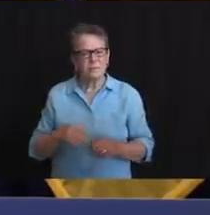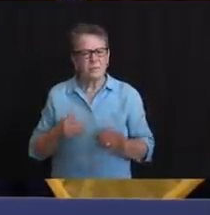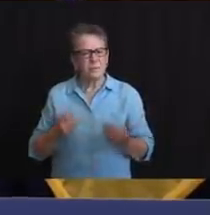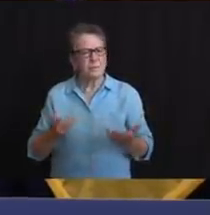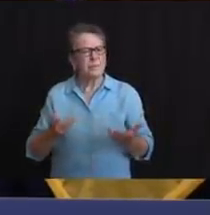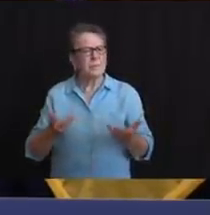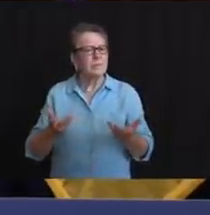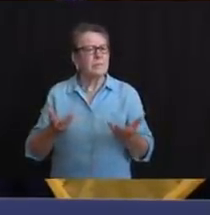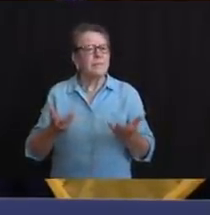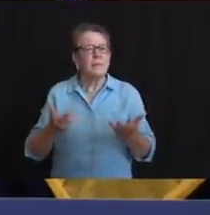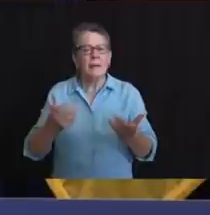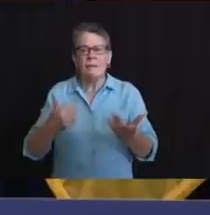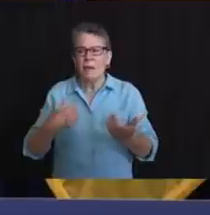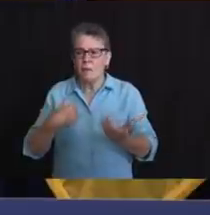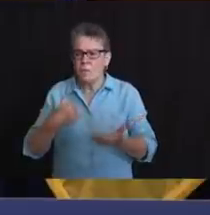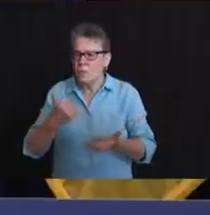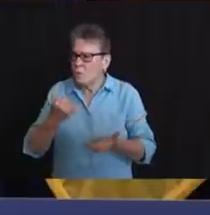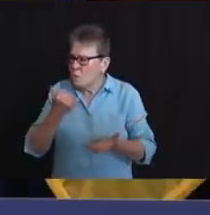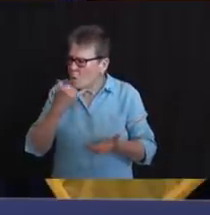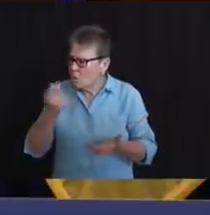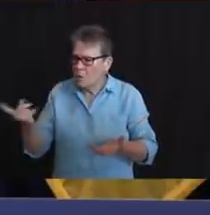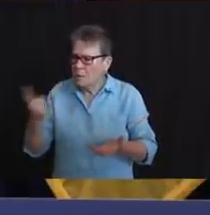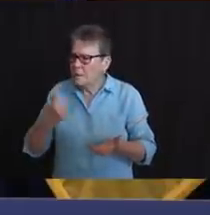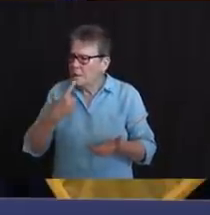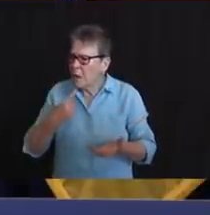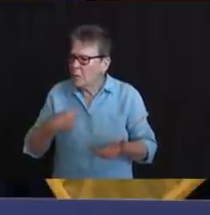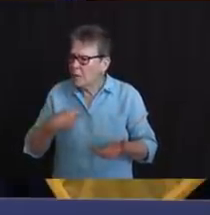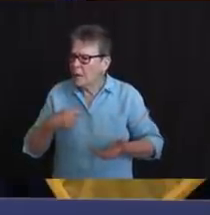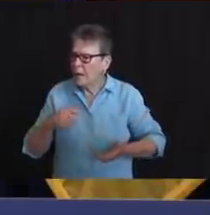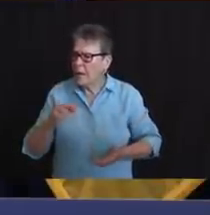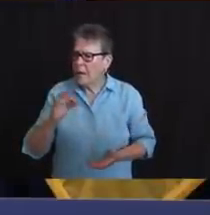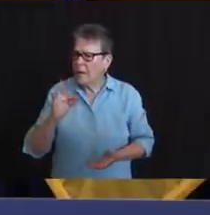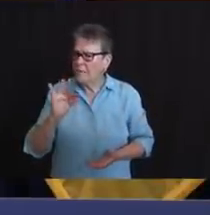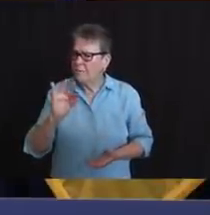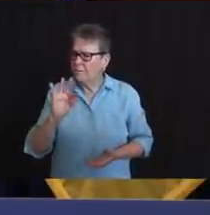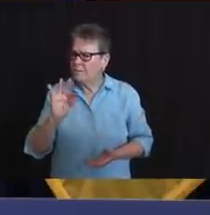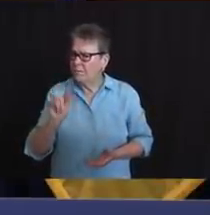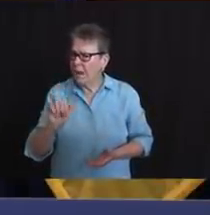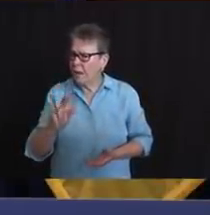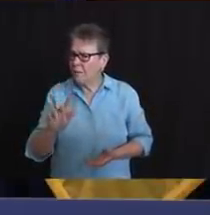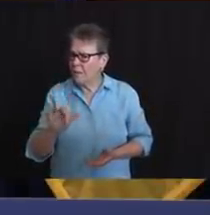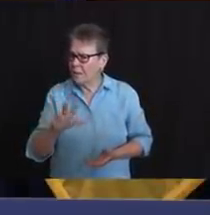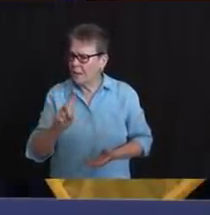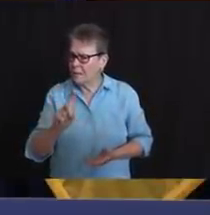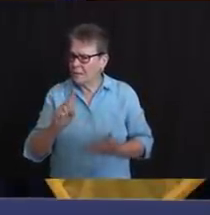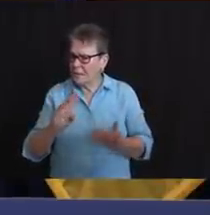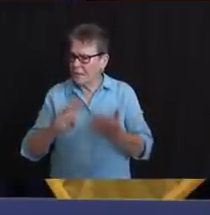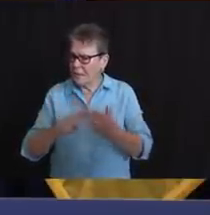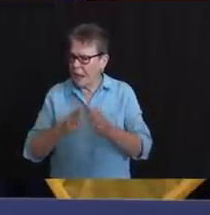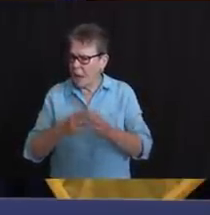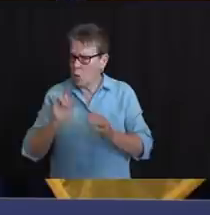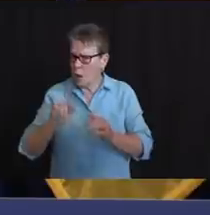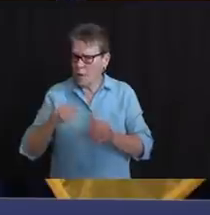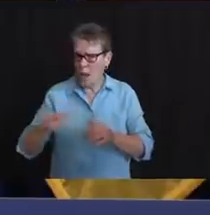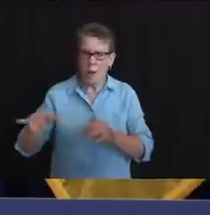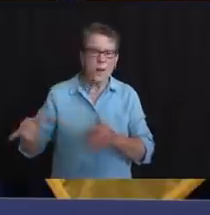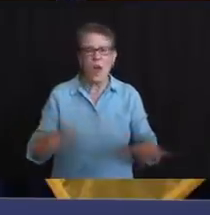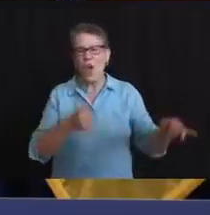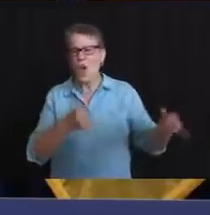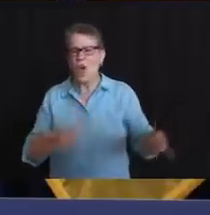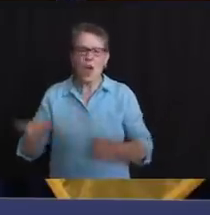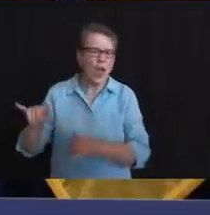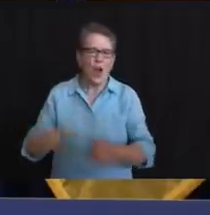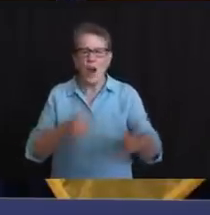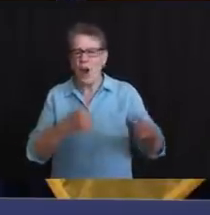correct the record. Fairfield, which is where this party took place, is one of the communities where the state police plays the local